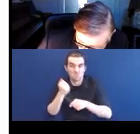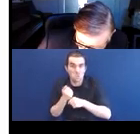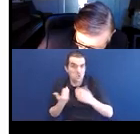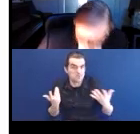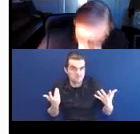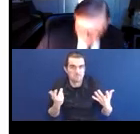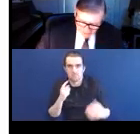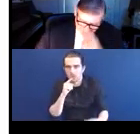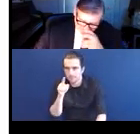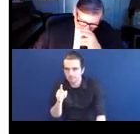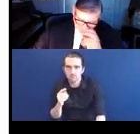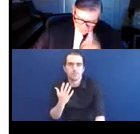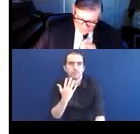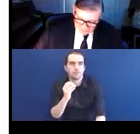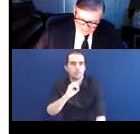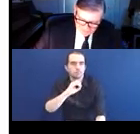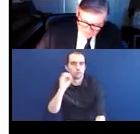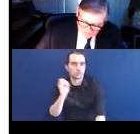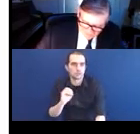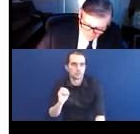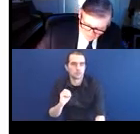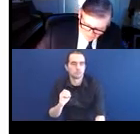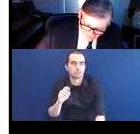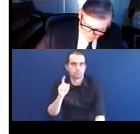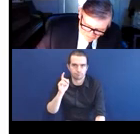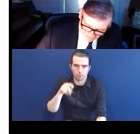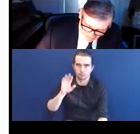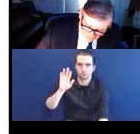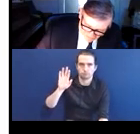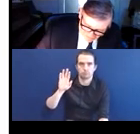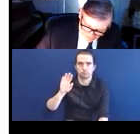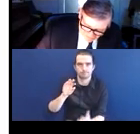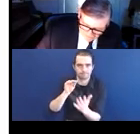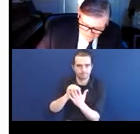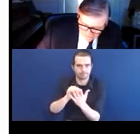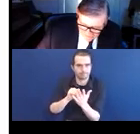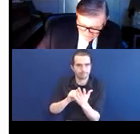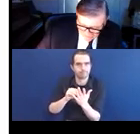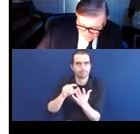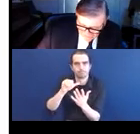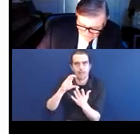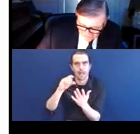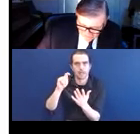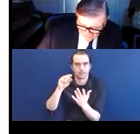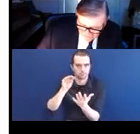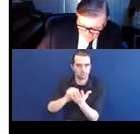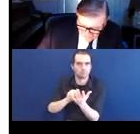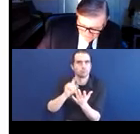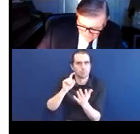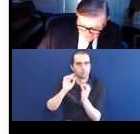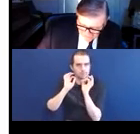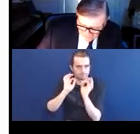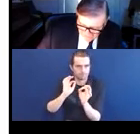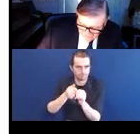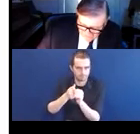This is a good one. Bruce in Zambia. This is regarding number 4. The government has passed a law